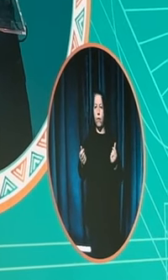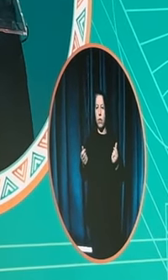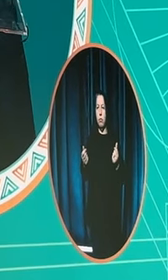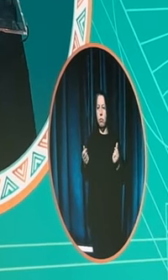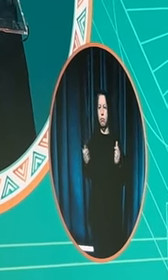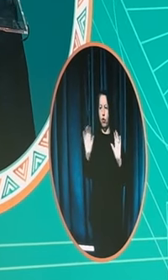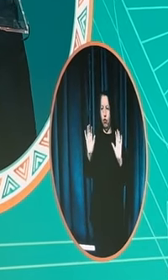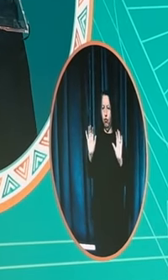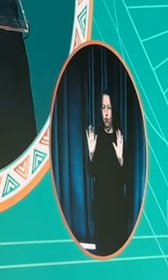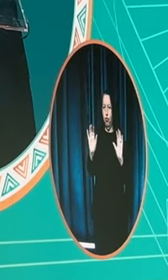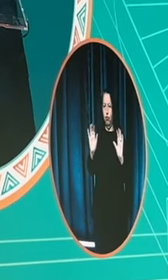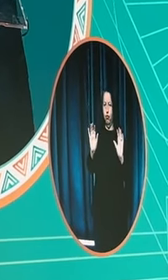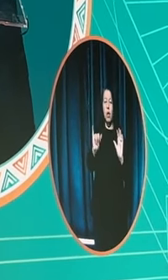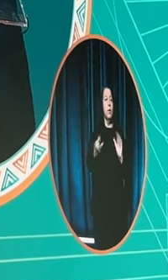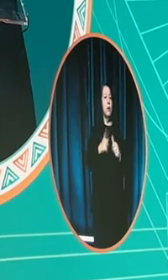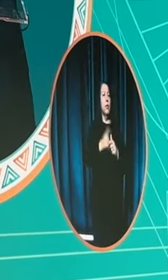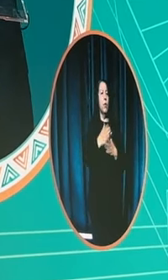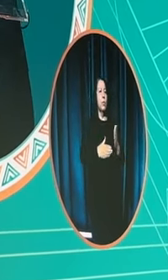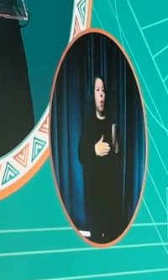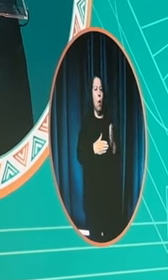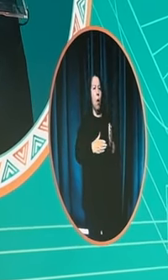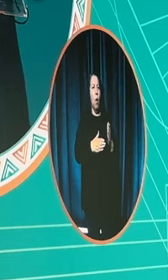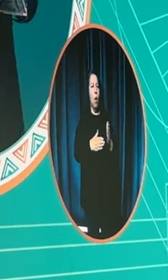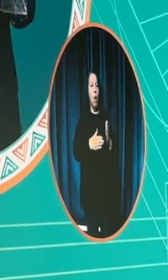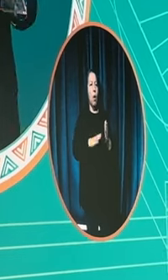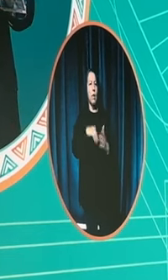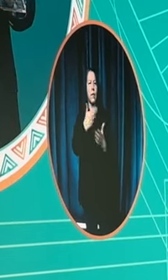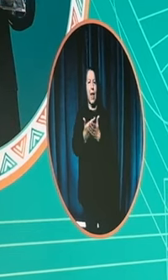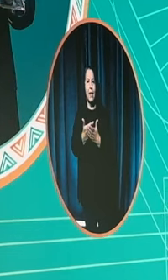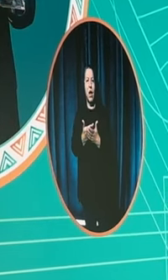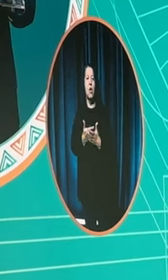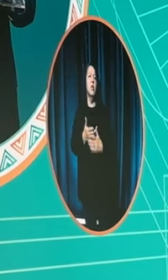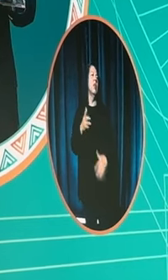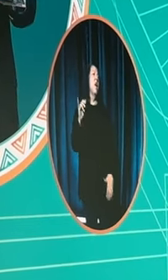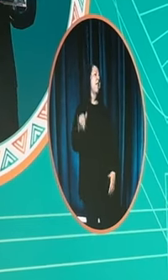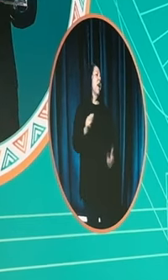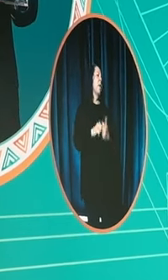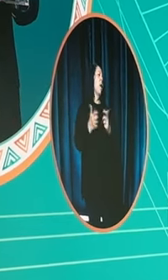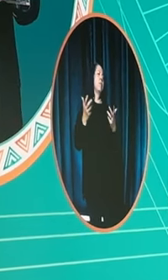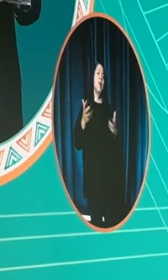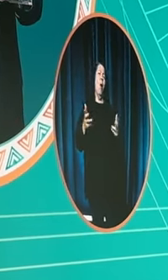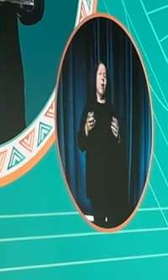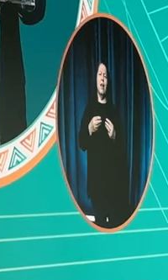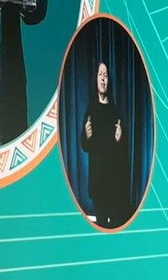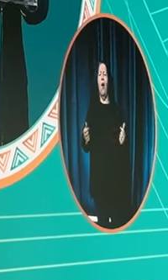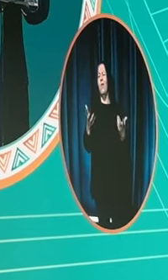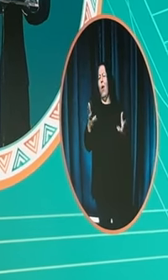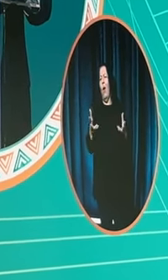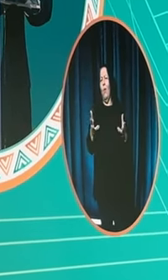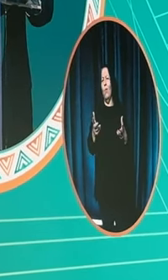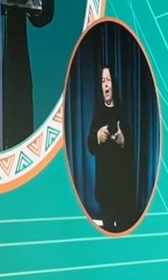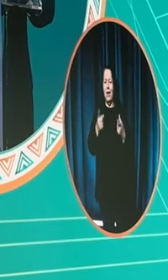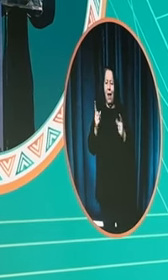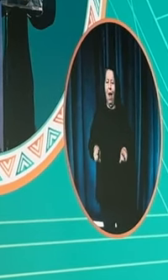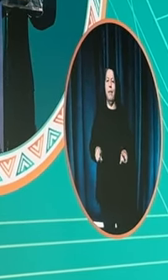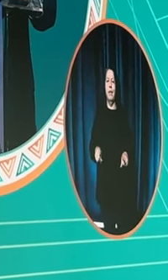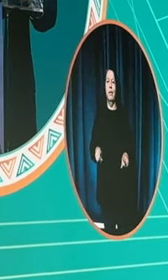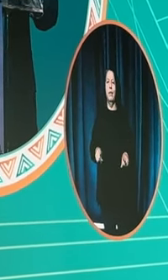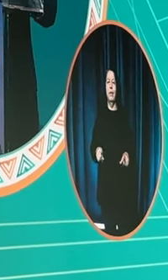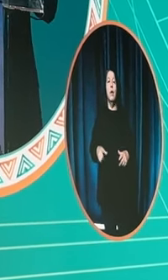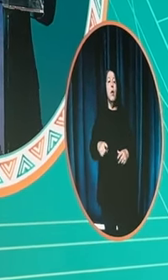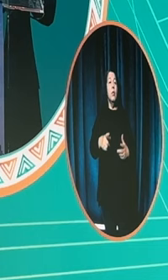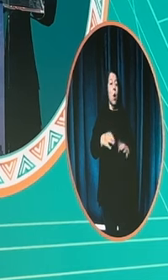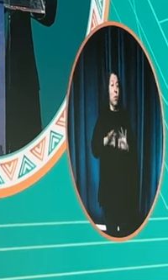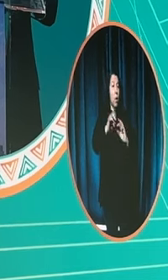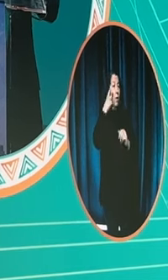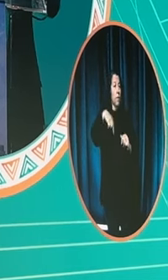That is the first part of getting there. It's already solved. It's already been done. The thing for us is we